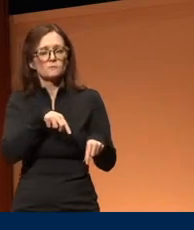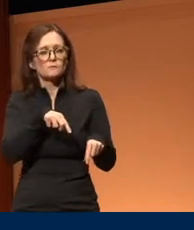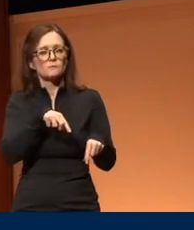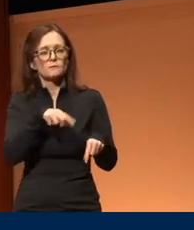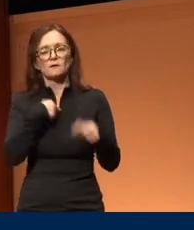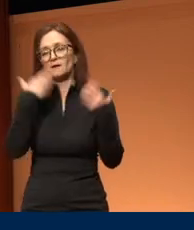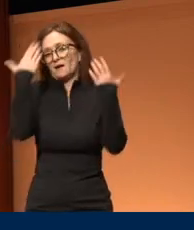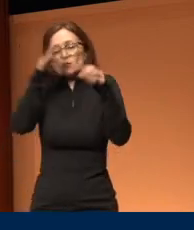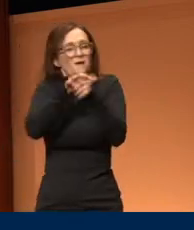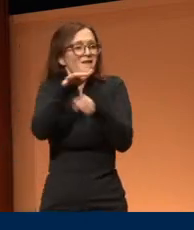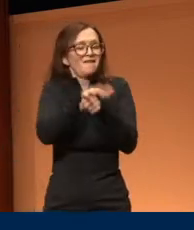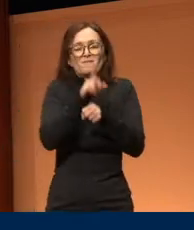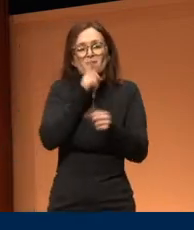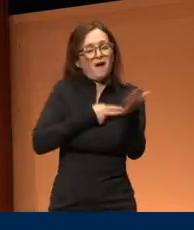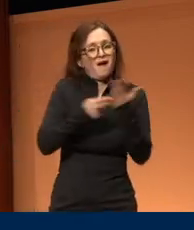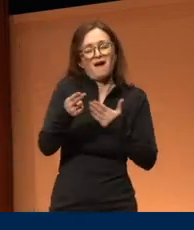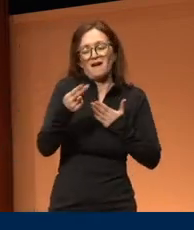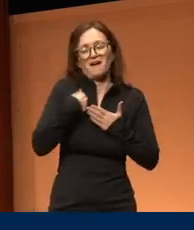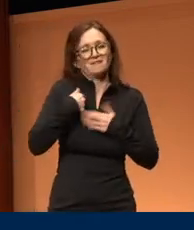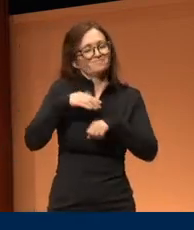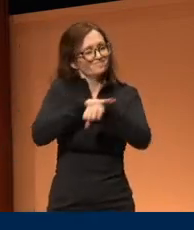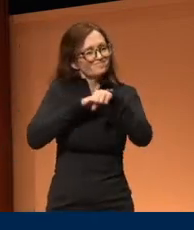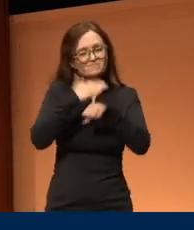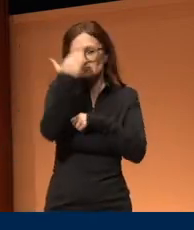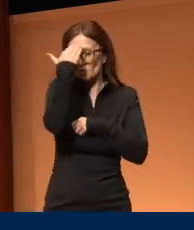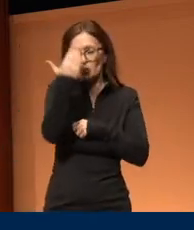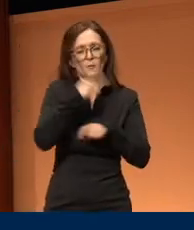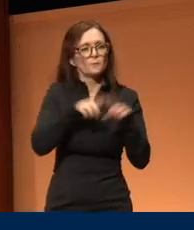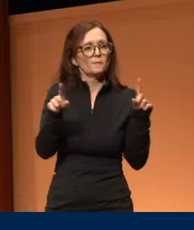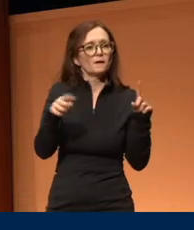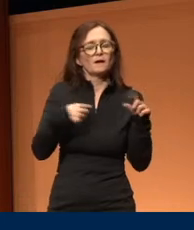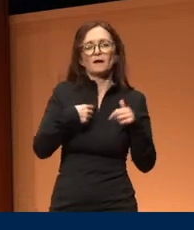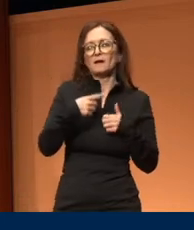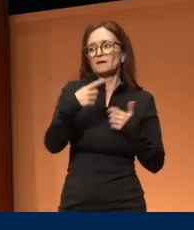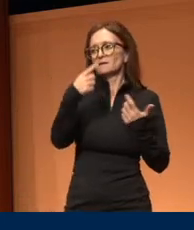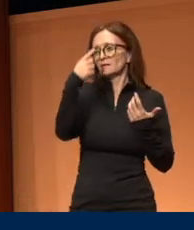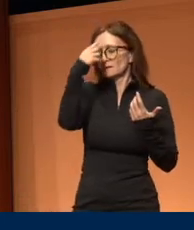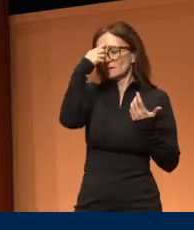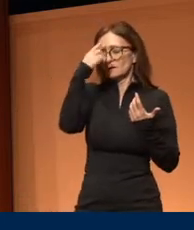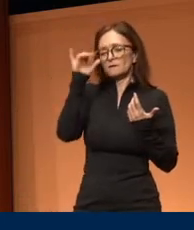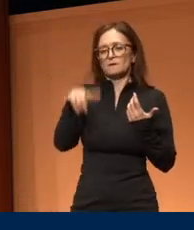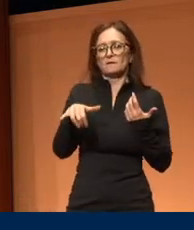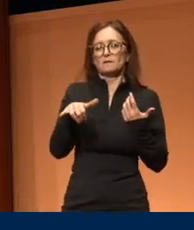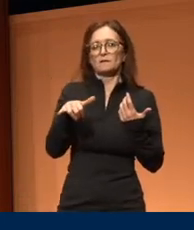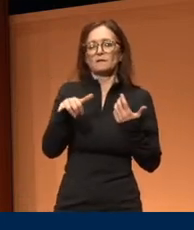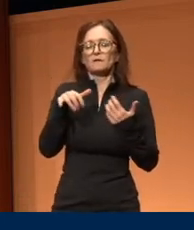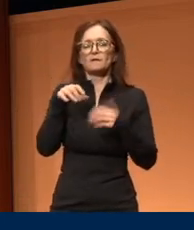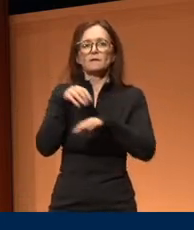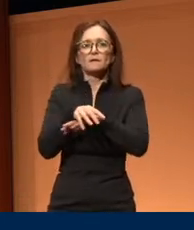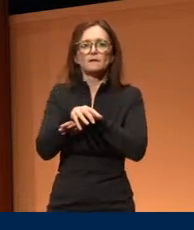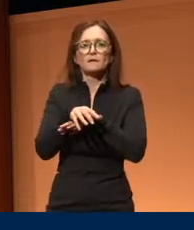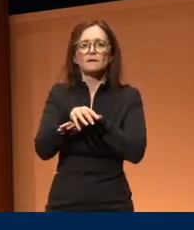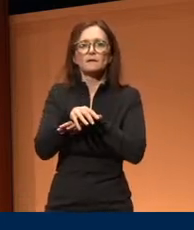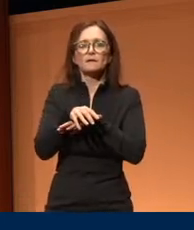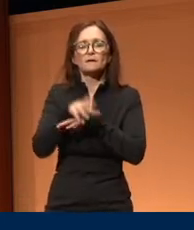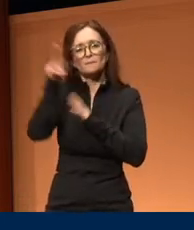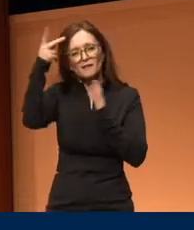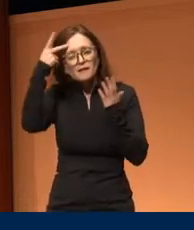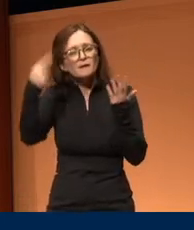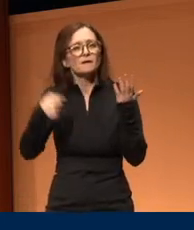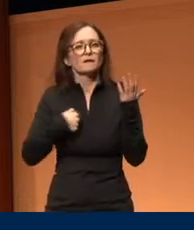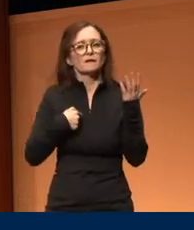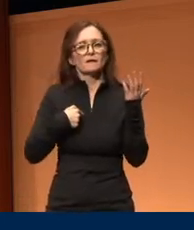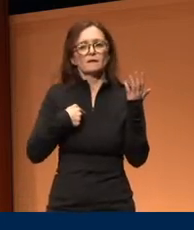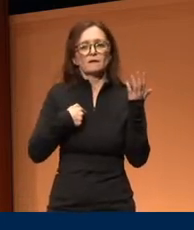I don't know enough, to be honest. I don't think there's the dissertation as sort of advised was very theoretical, and I would have